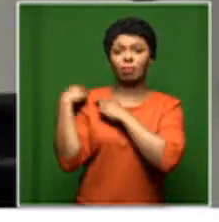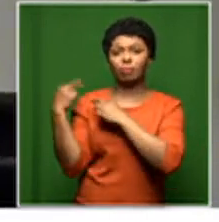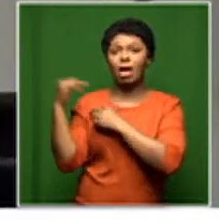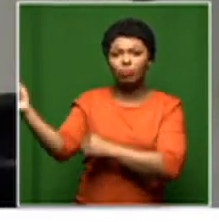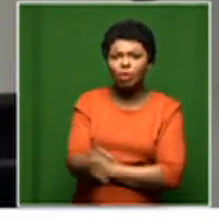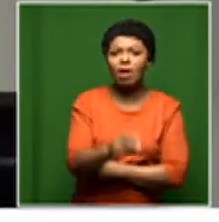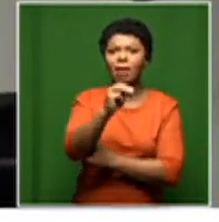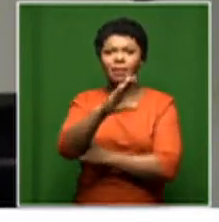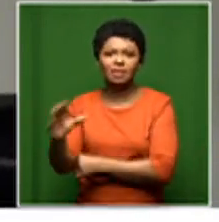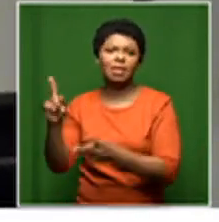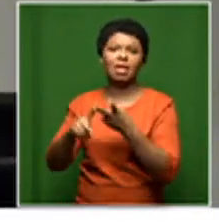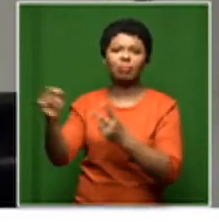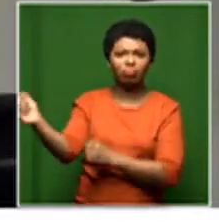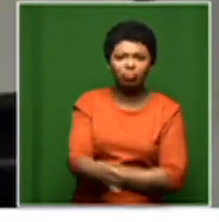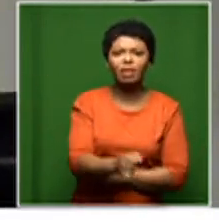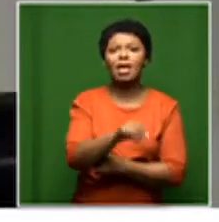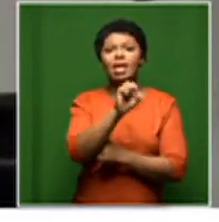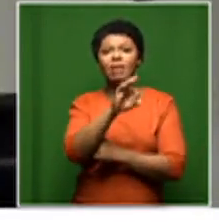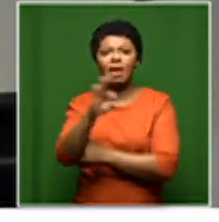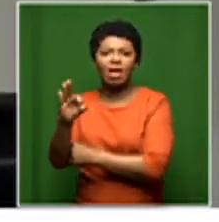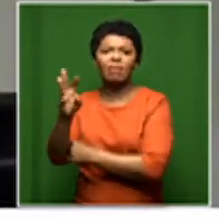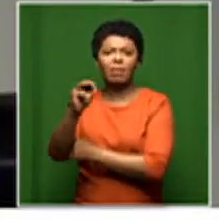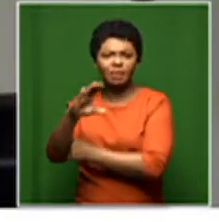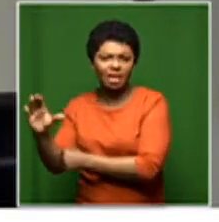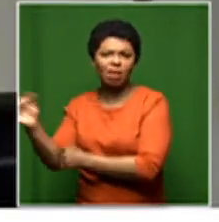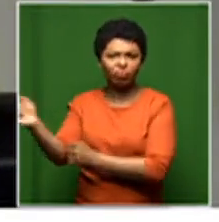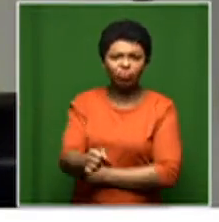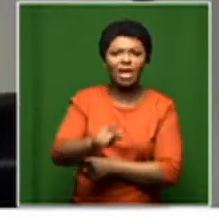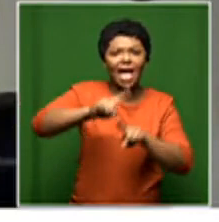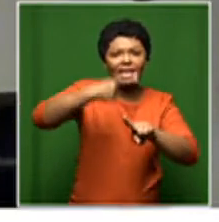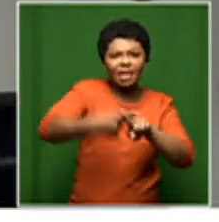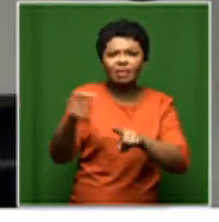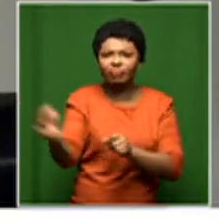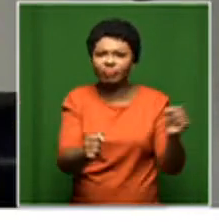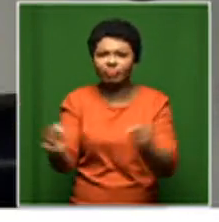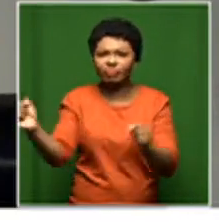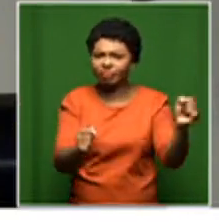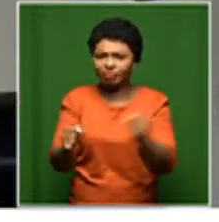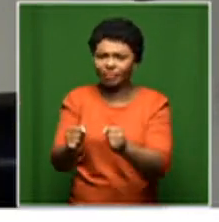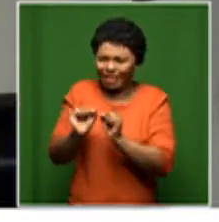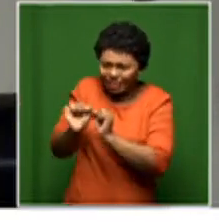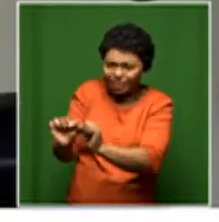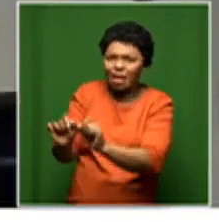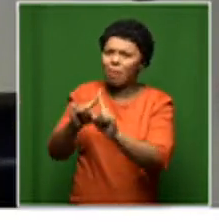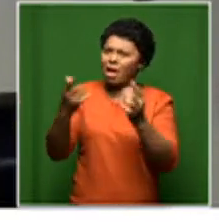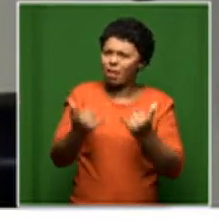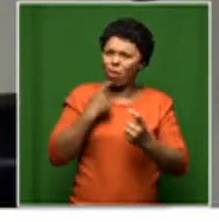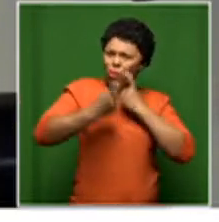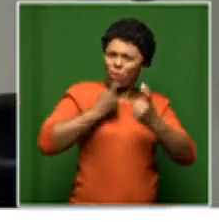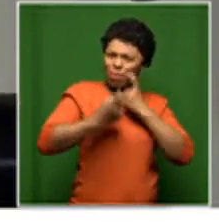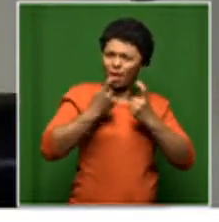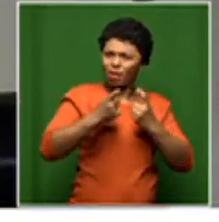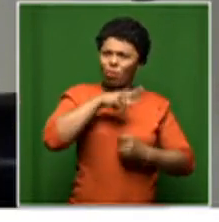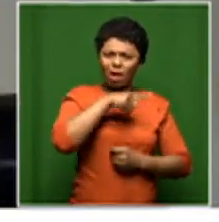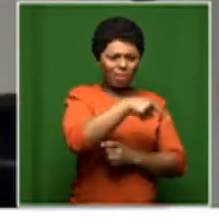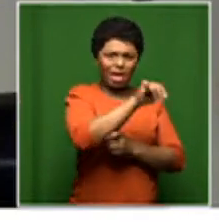appointed the EFF's MMCs, they appointed their executives. That's a normal process. And now they're complaining about that because all the